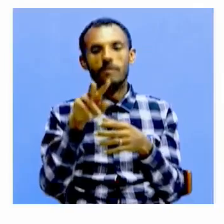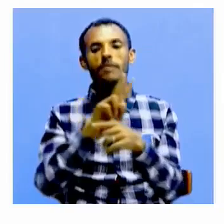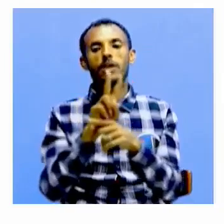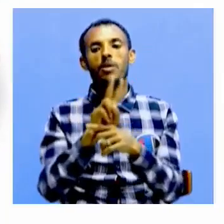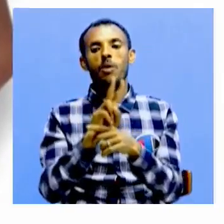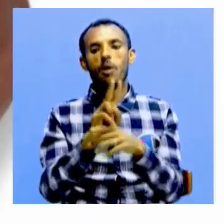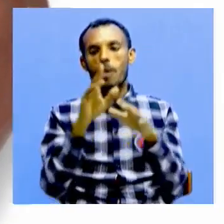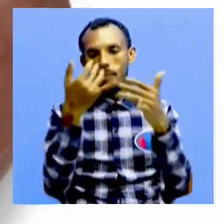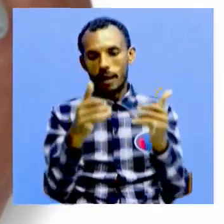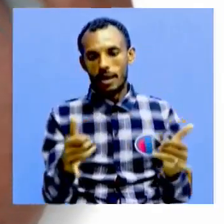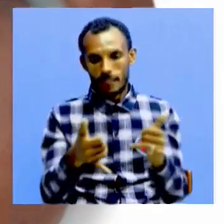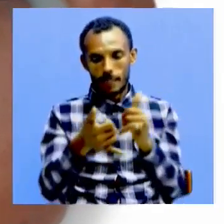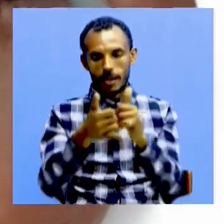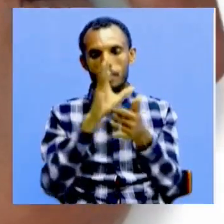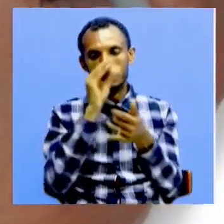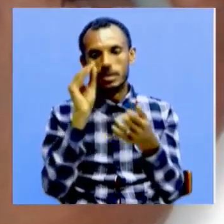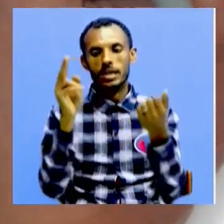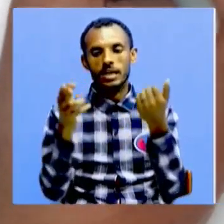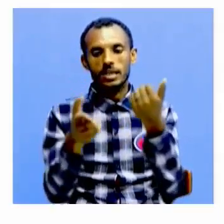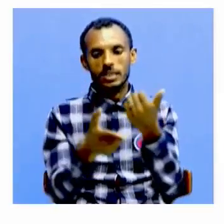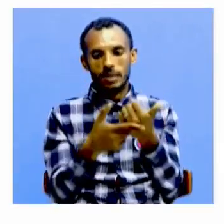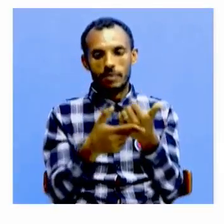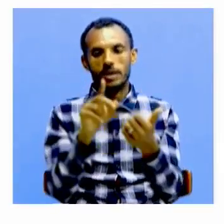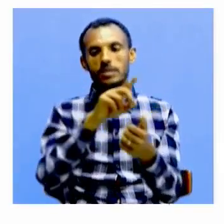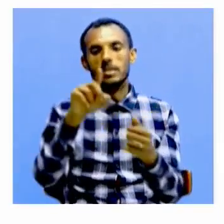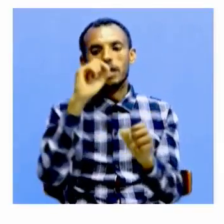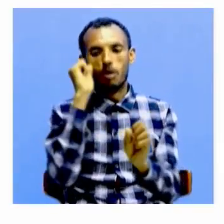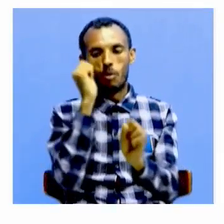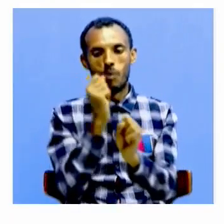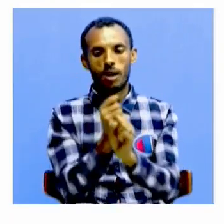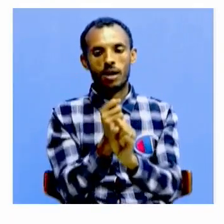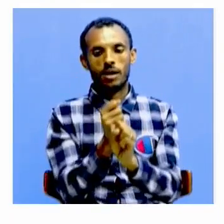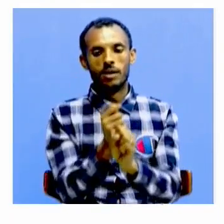games, and saving their work. Here,